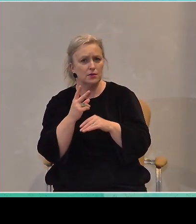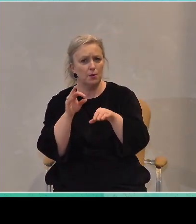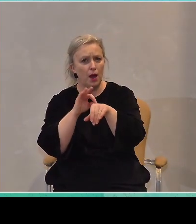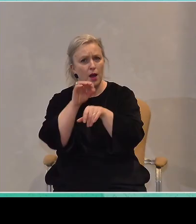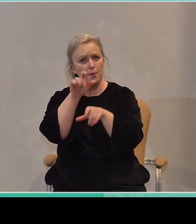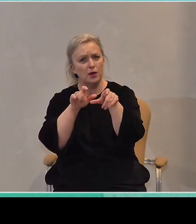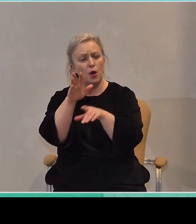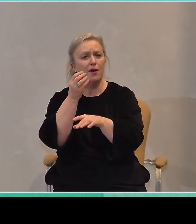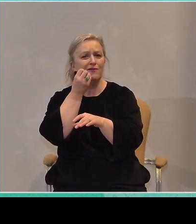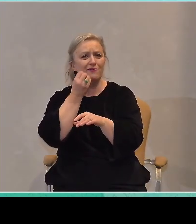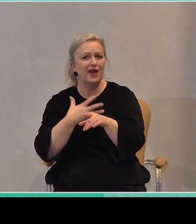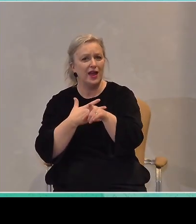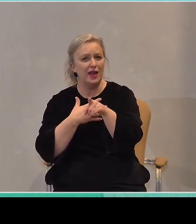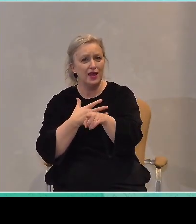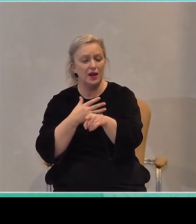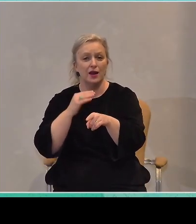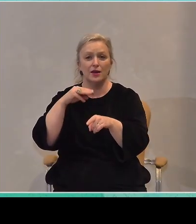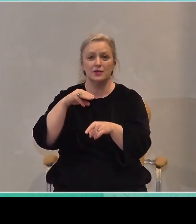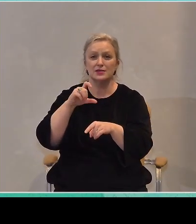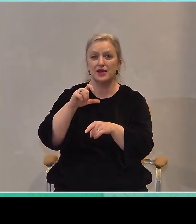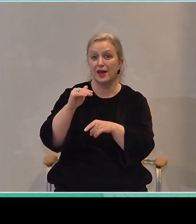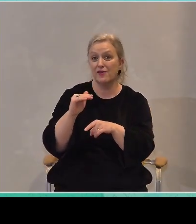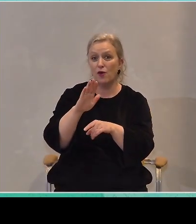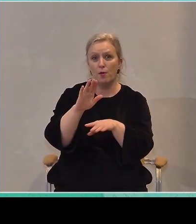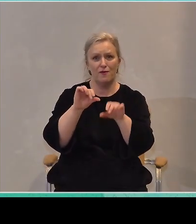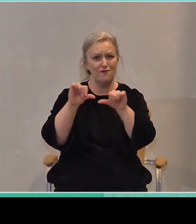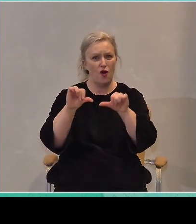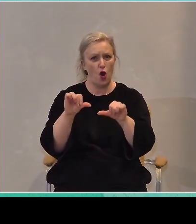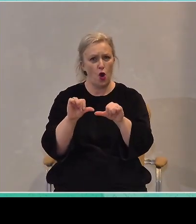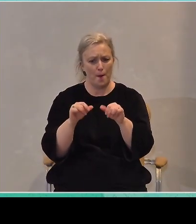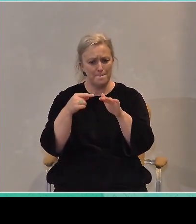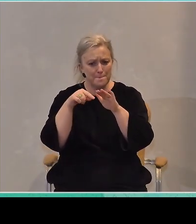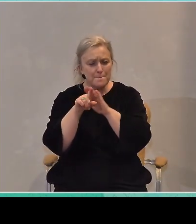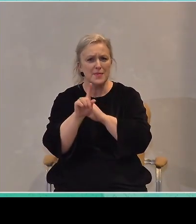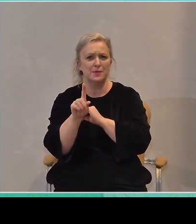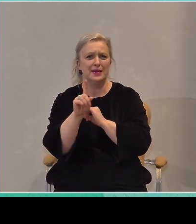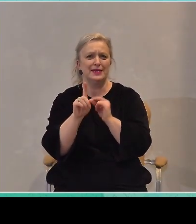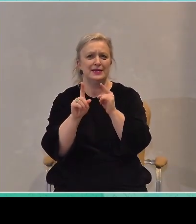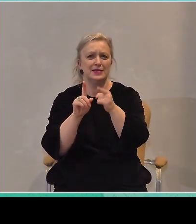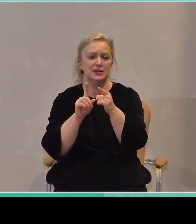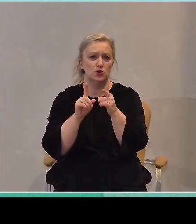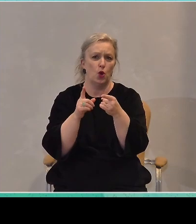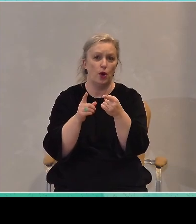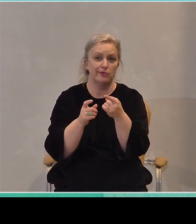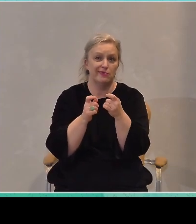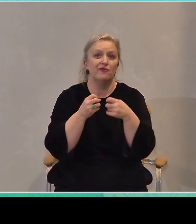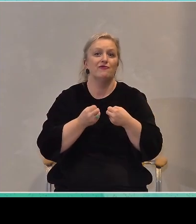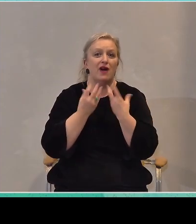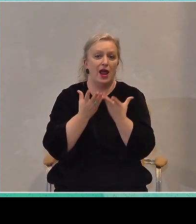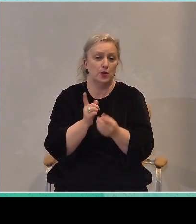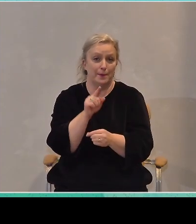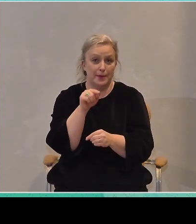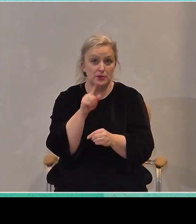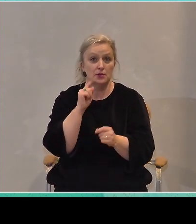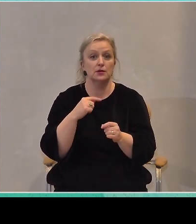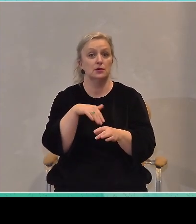the beginning of the gene. When we looked at the isoforms identified in the blood of those